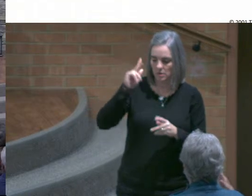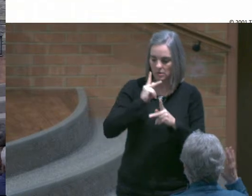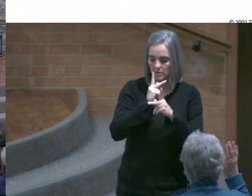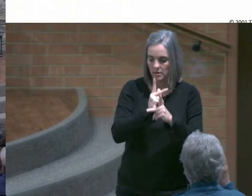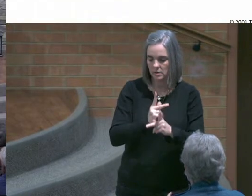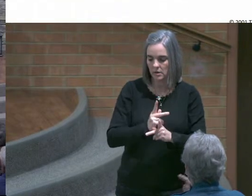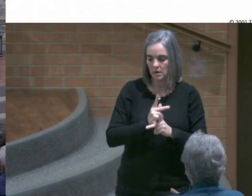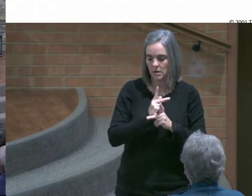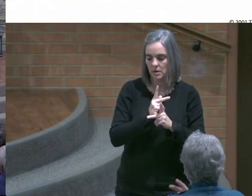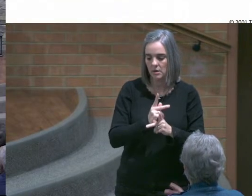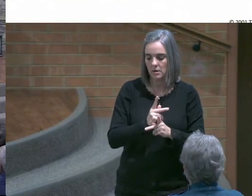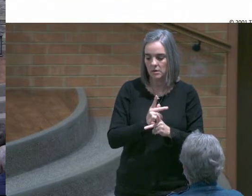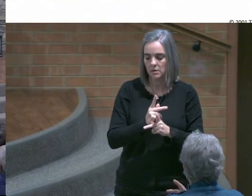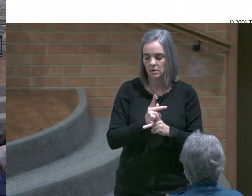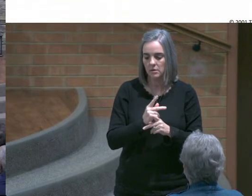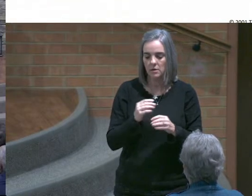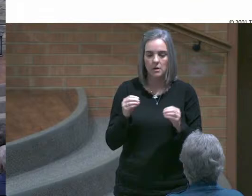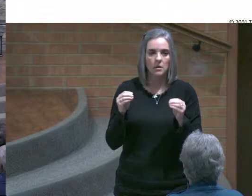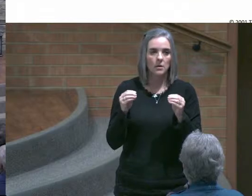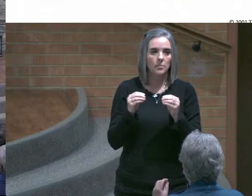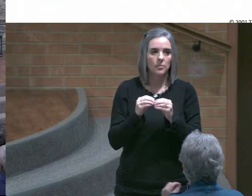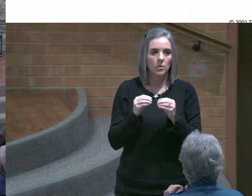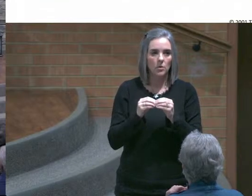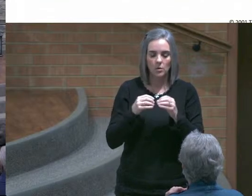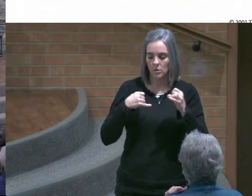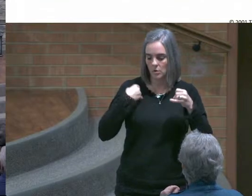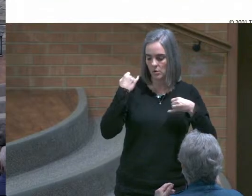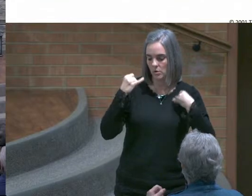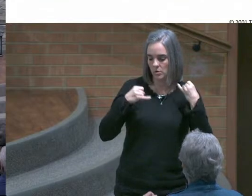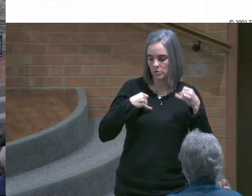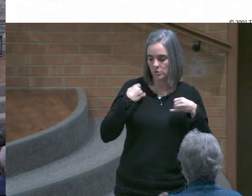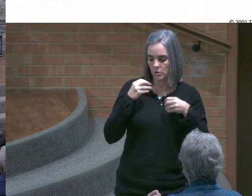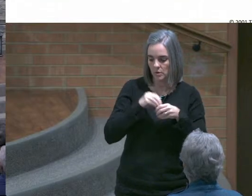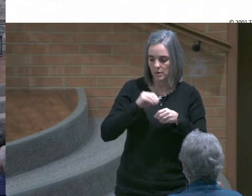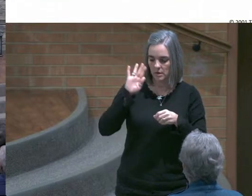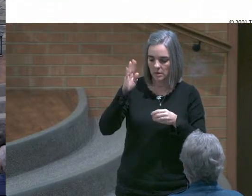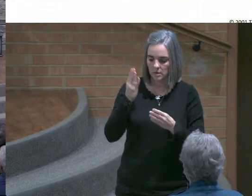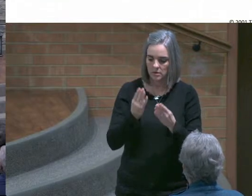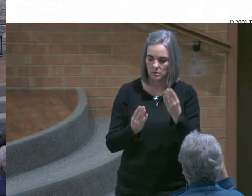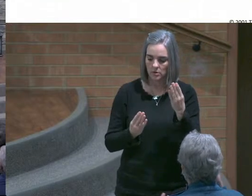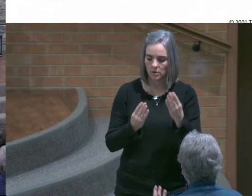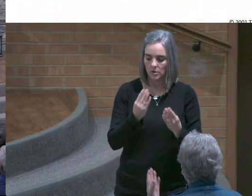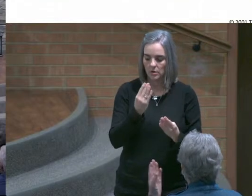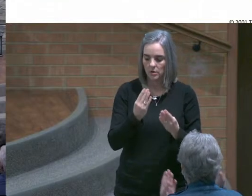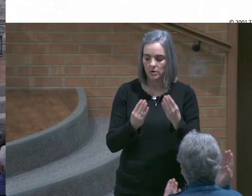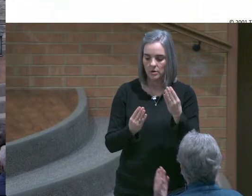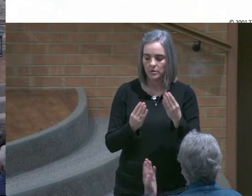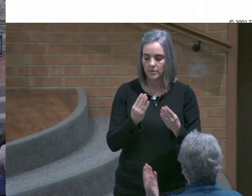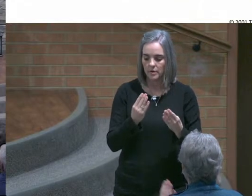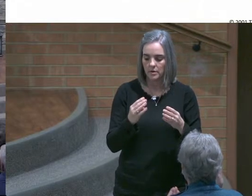more sense of His care, more joy in His